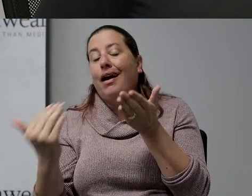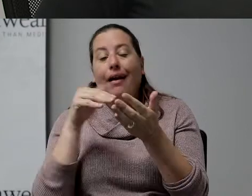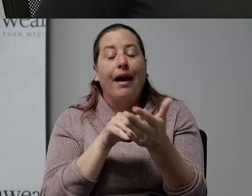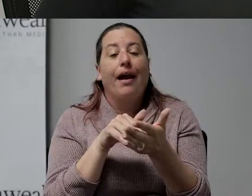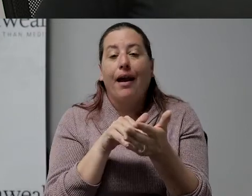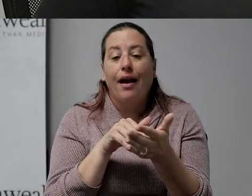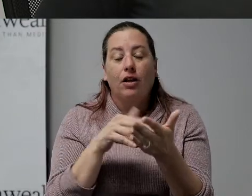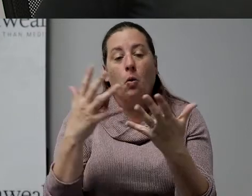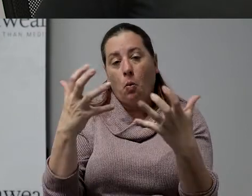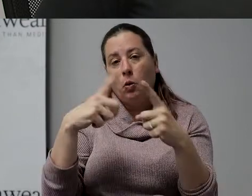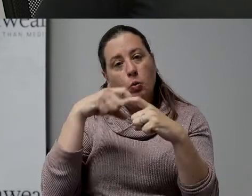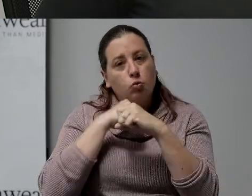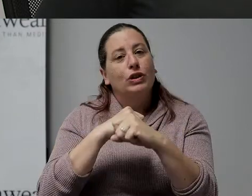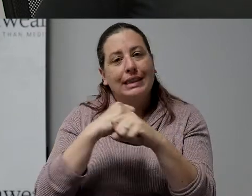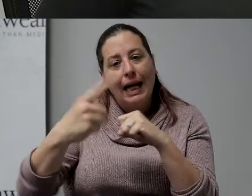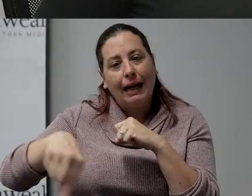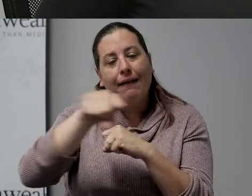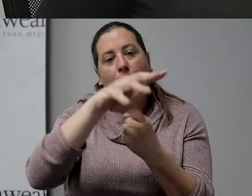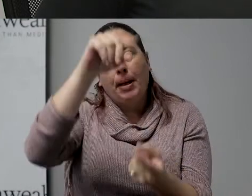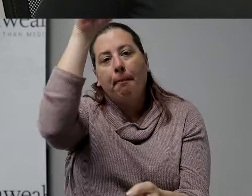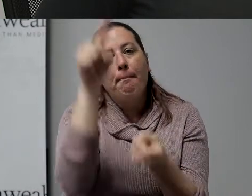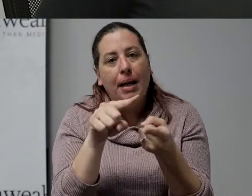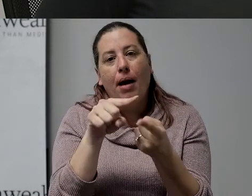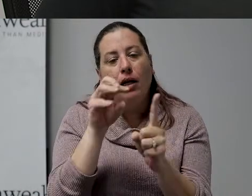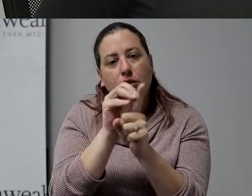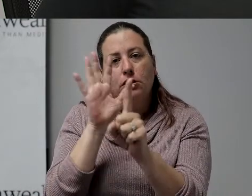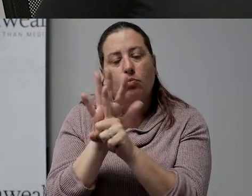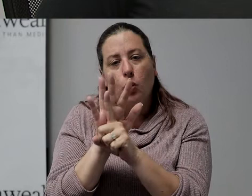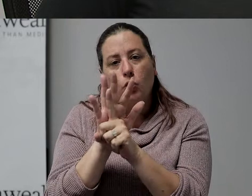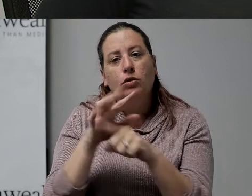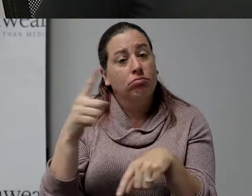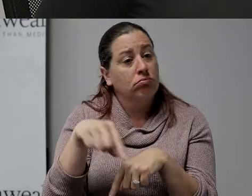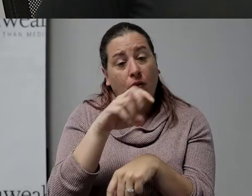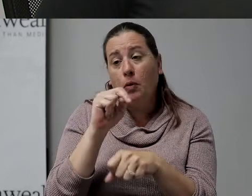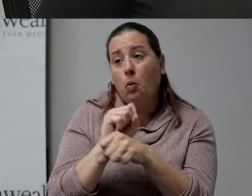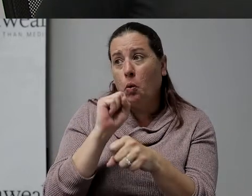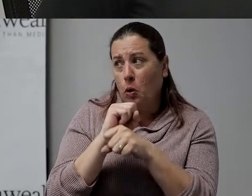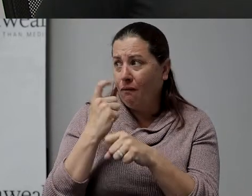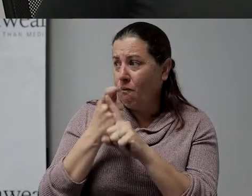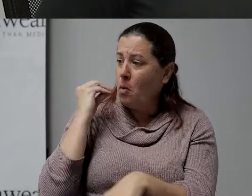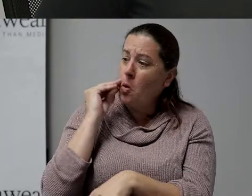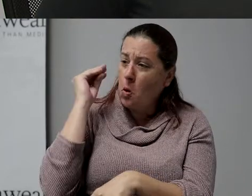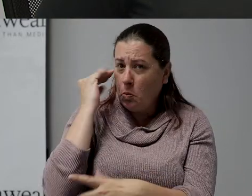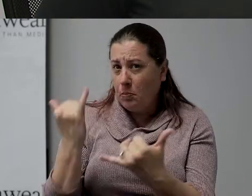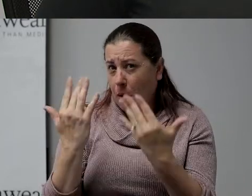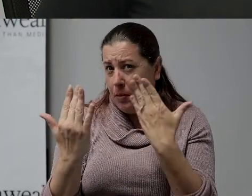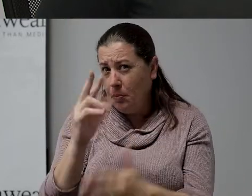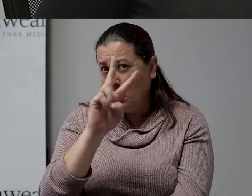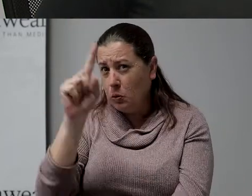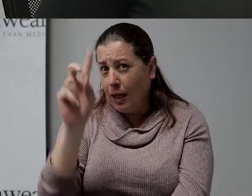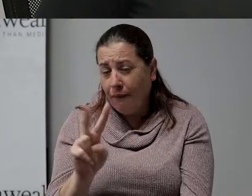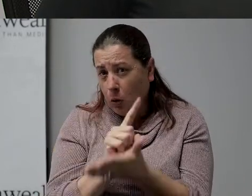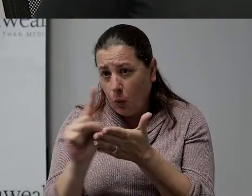of wanting to protect them and minimize exposures, they've been working at home for probably about 2.5 weeks now.